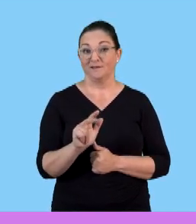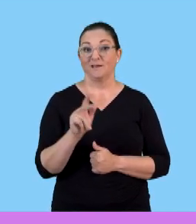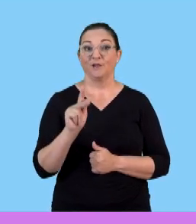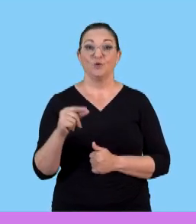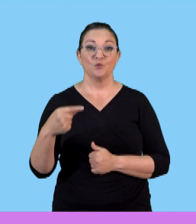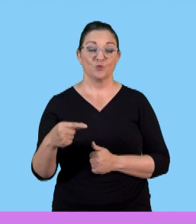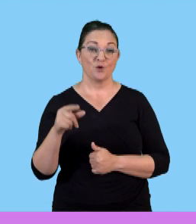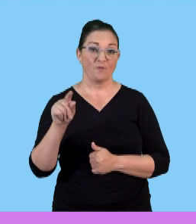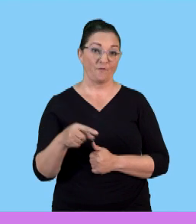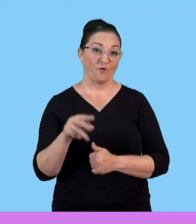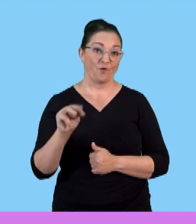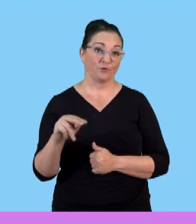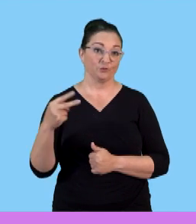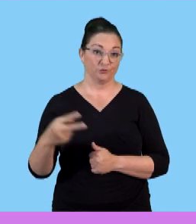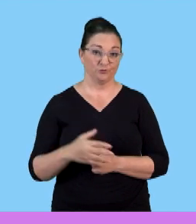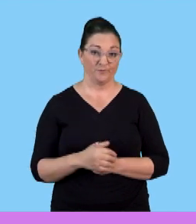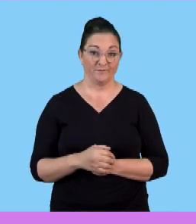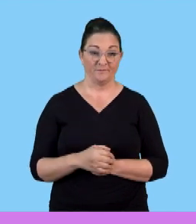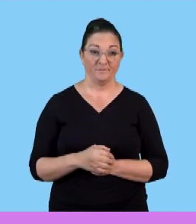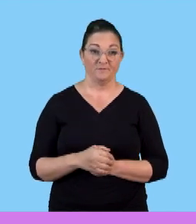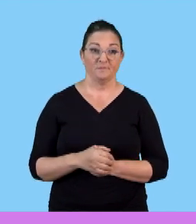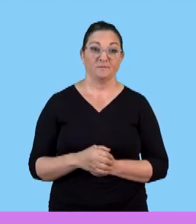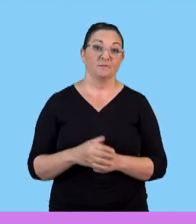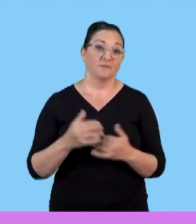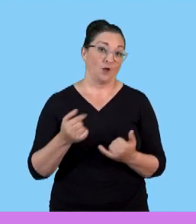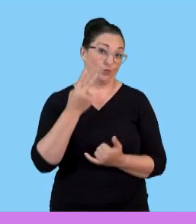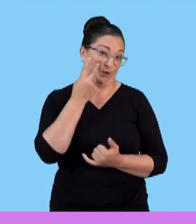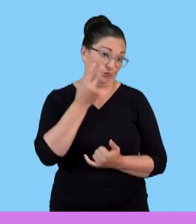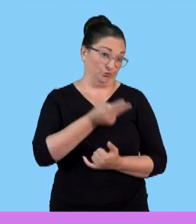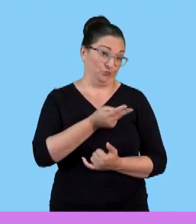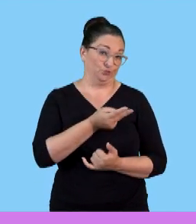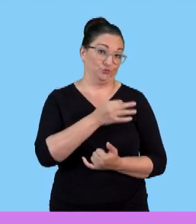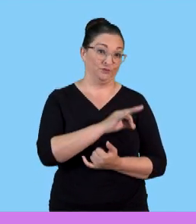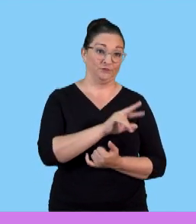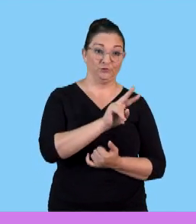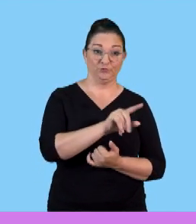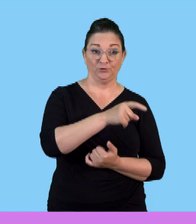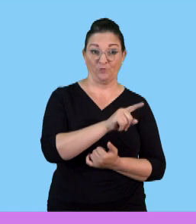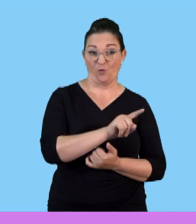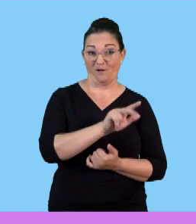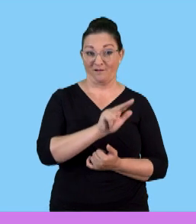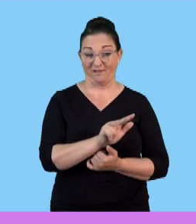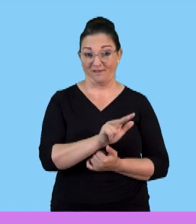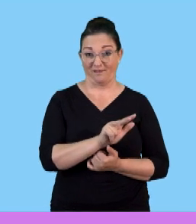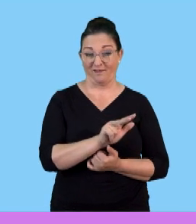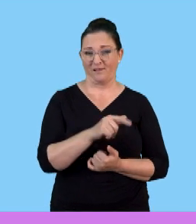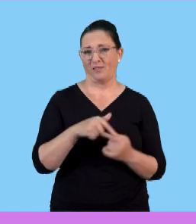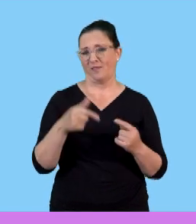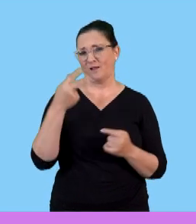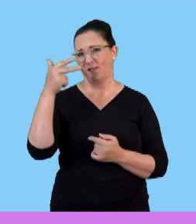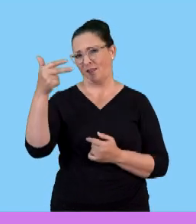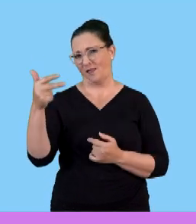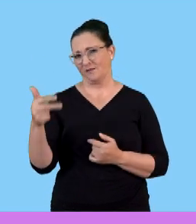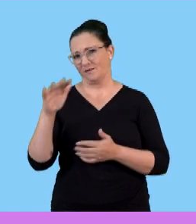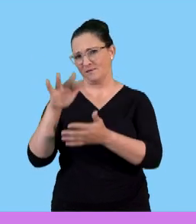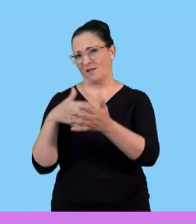right? Kilograms per square meters, right? So looking at 32,18 and looking at